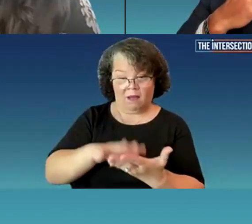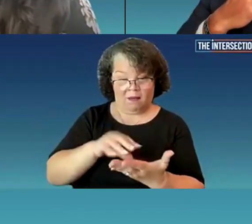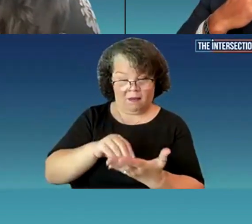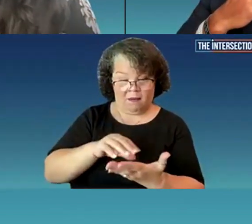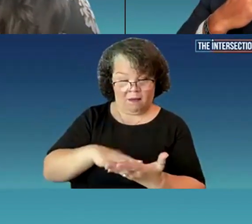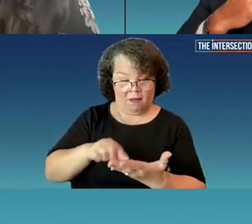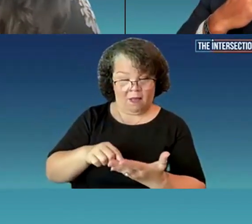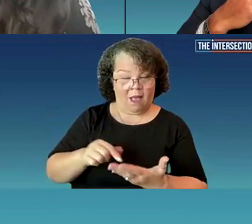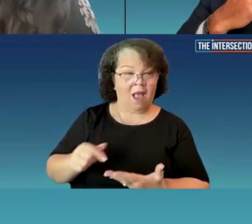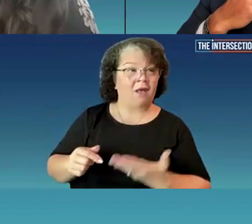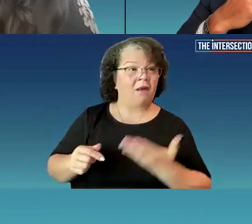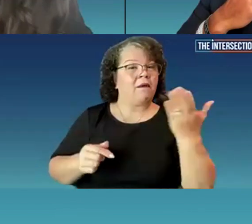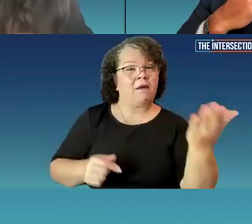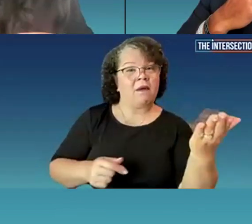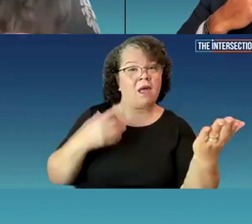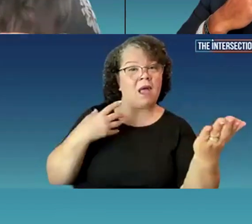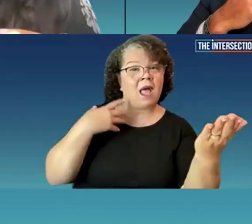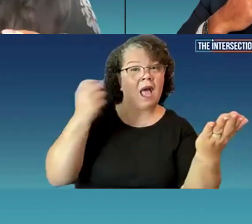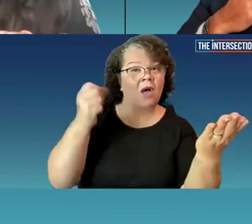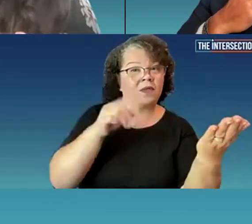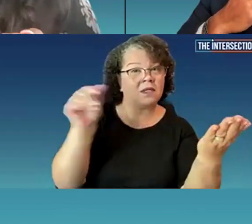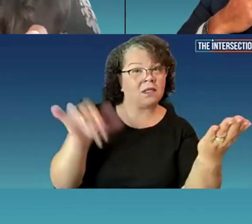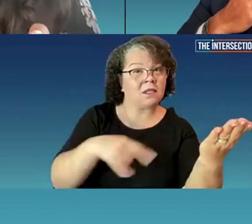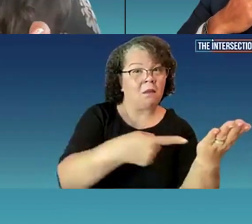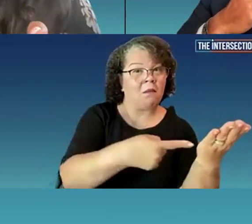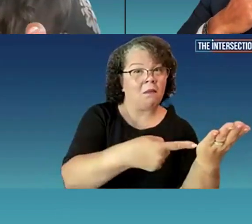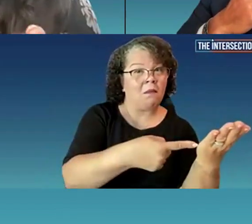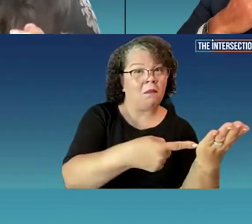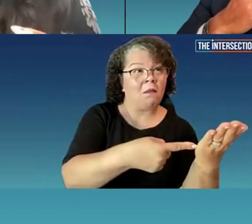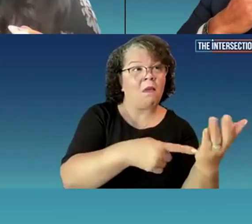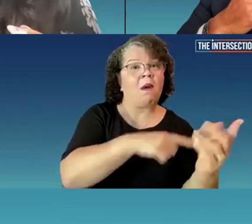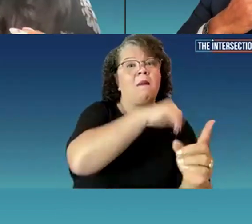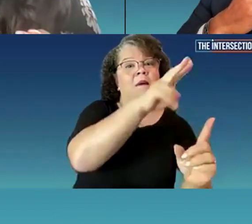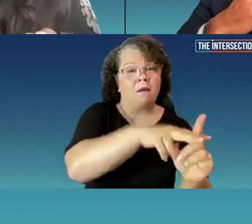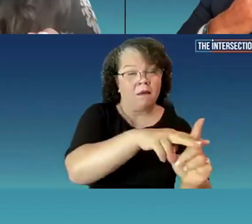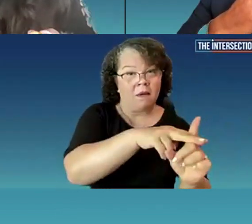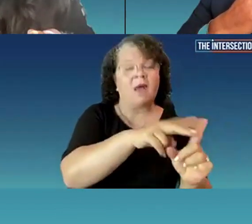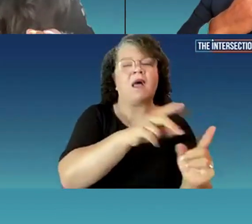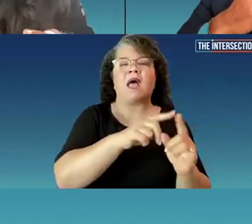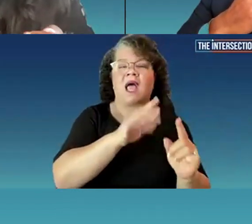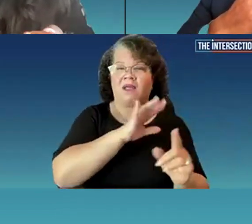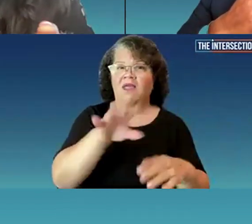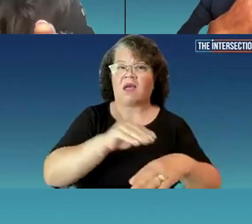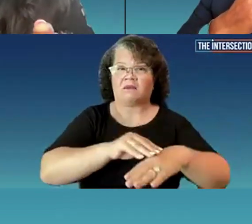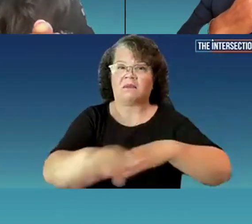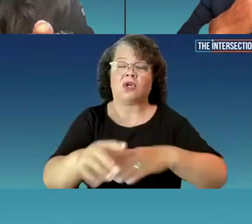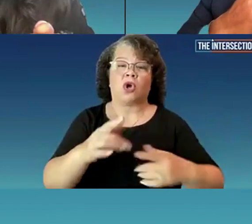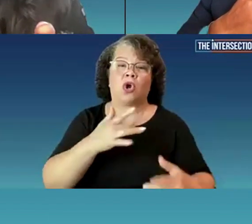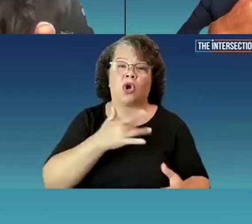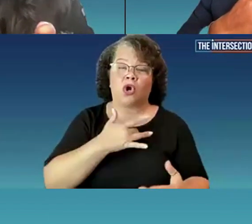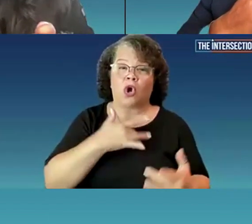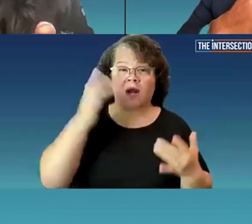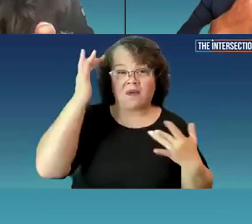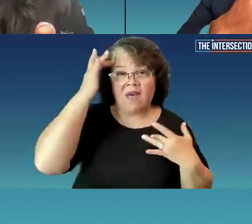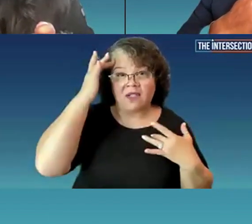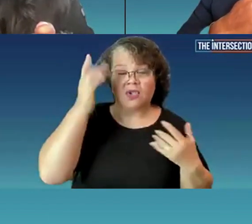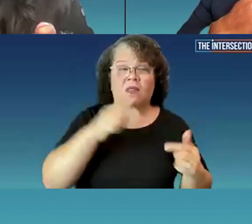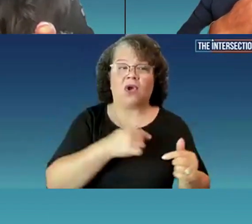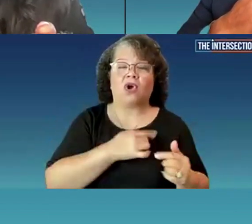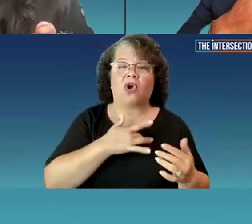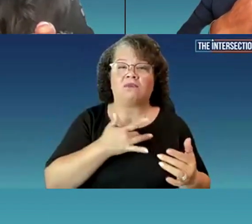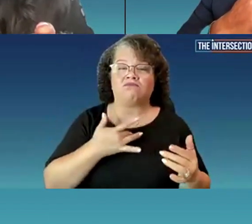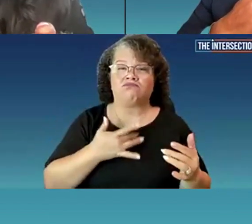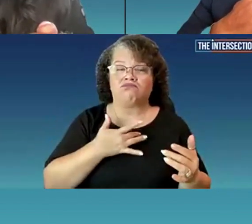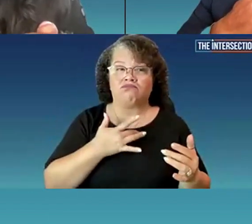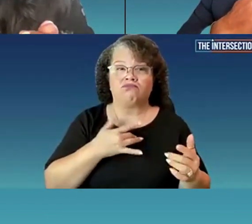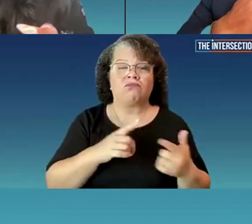system works. And now we've applied it to cardiovascular stuff and it's working. And we're now studying the use of